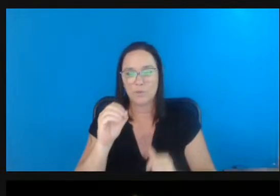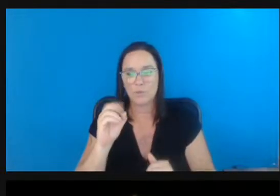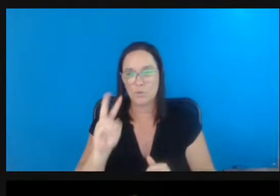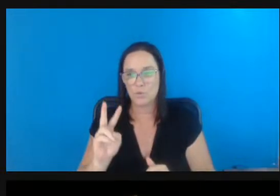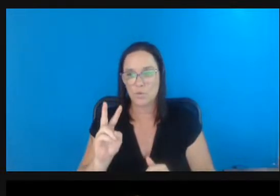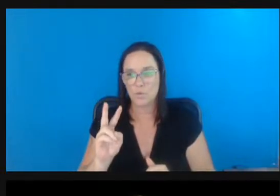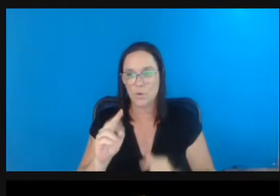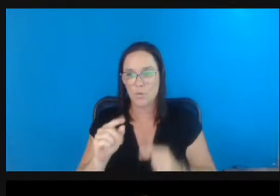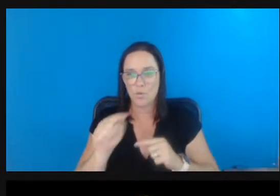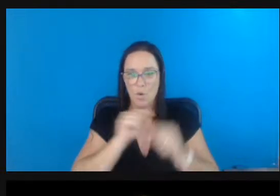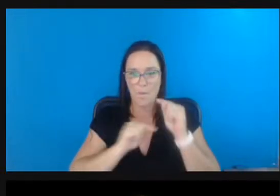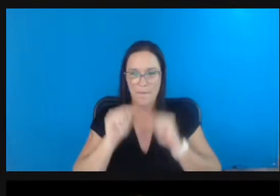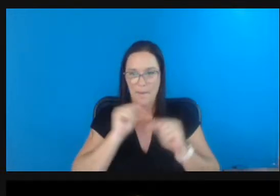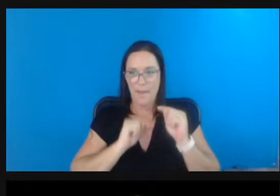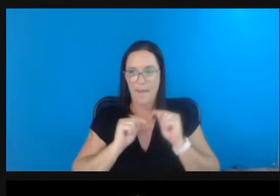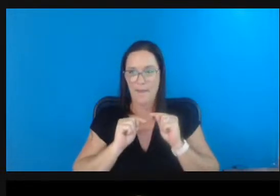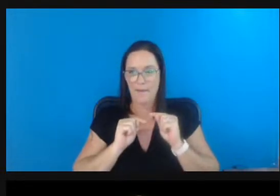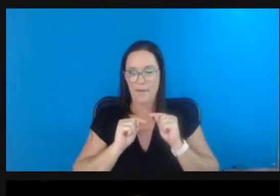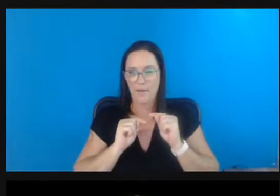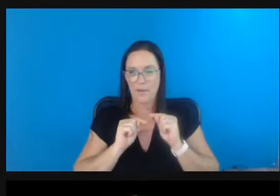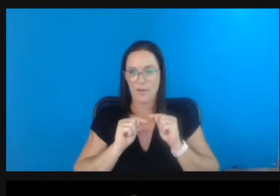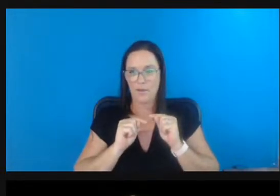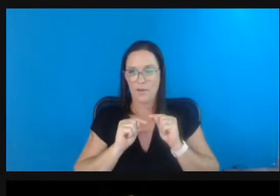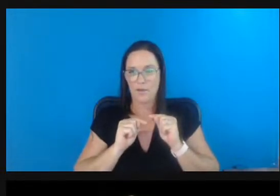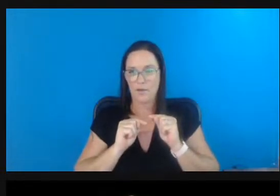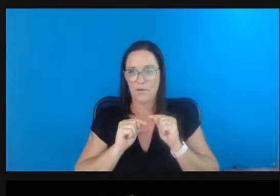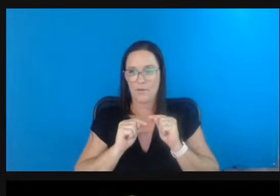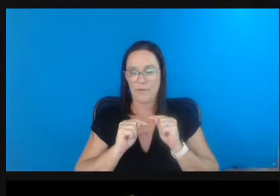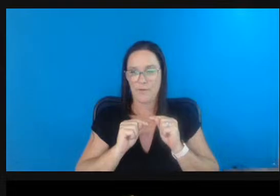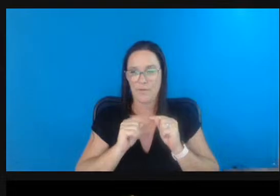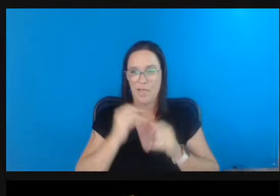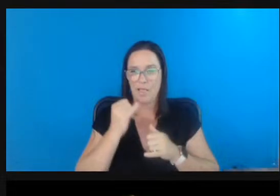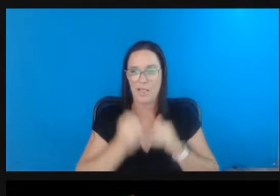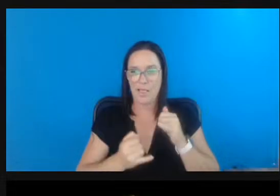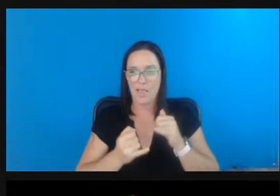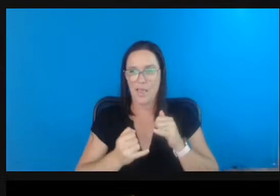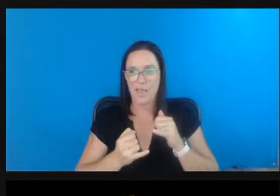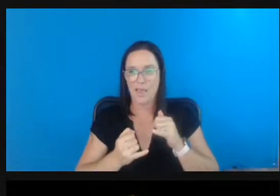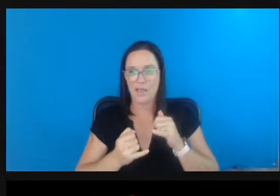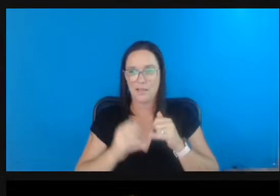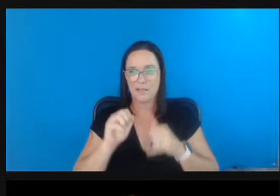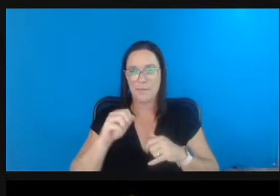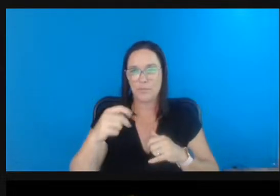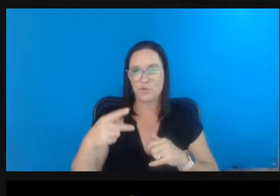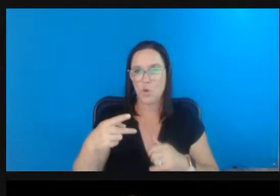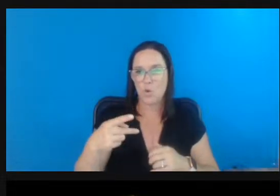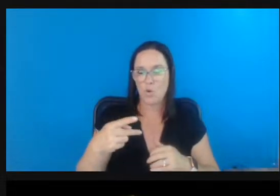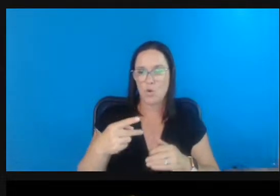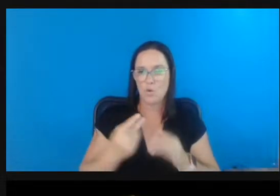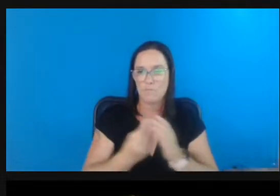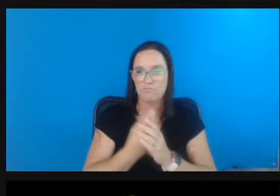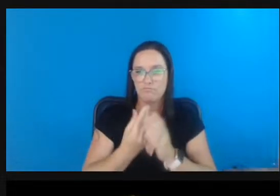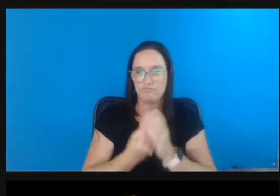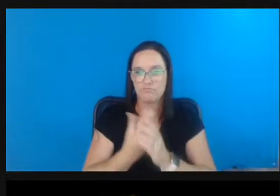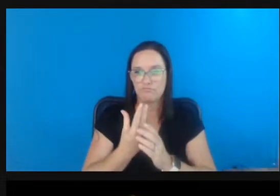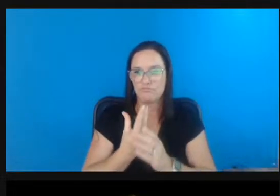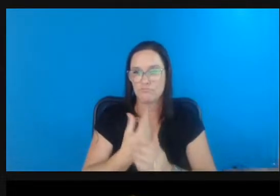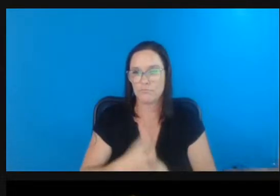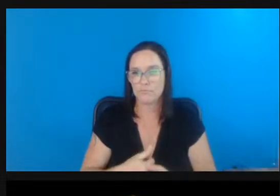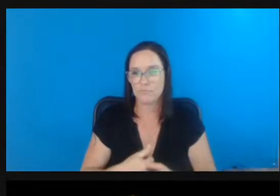come back to, here was our last episode, right? Was it right here?